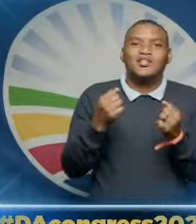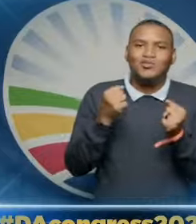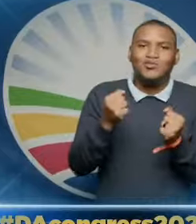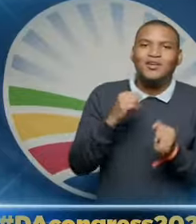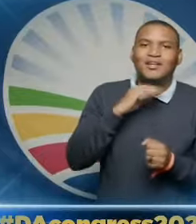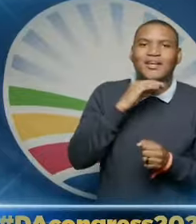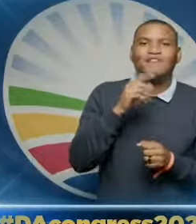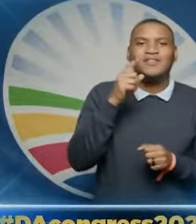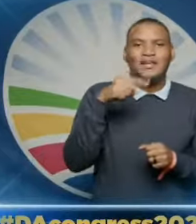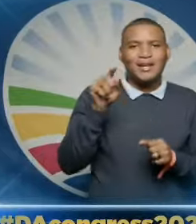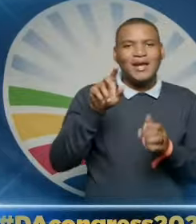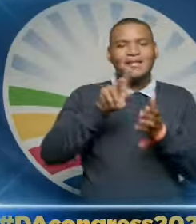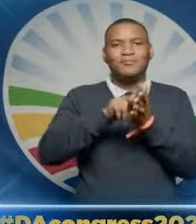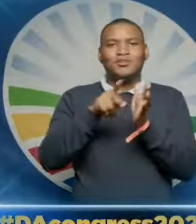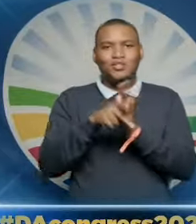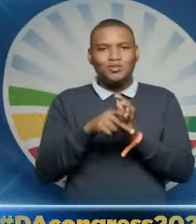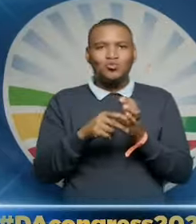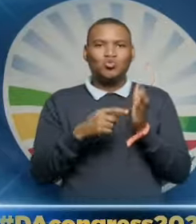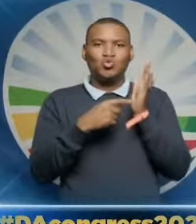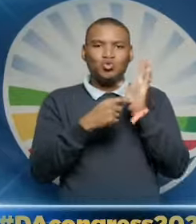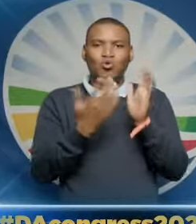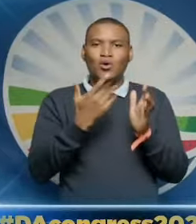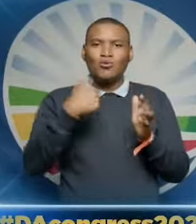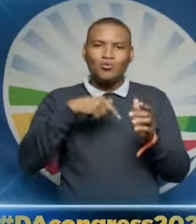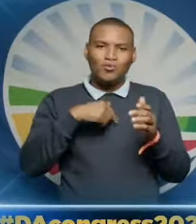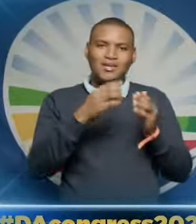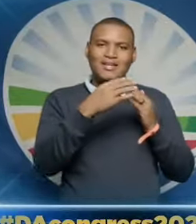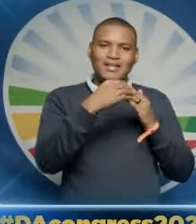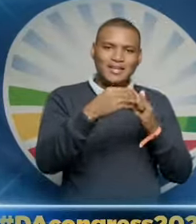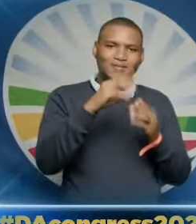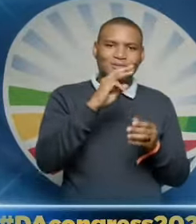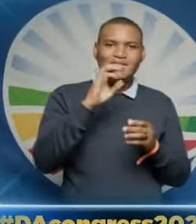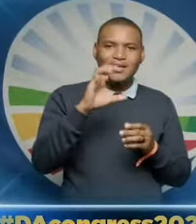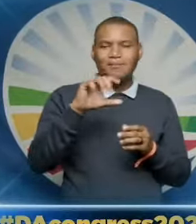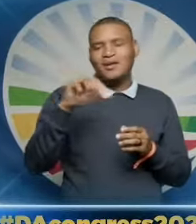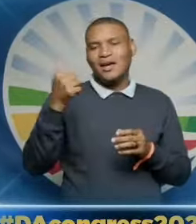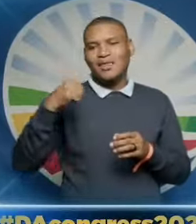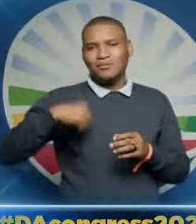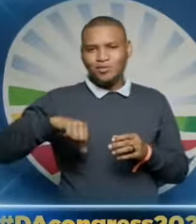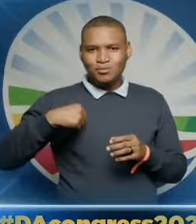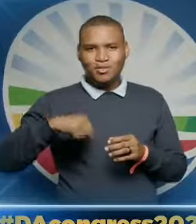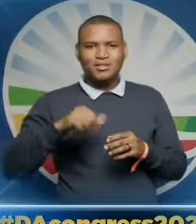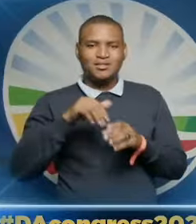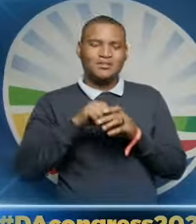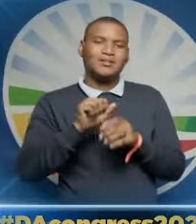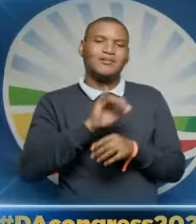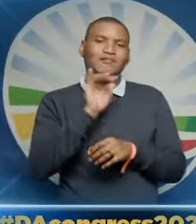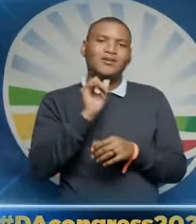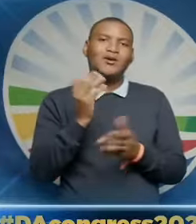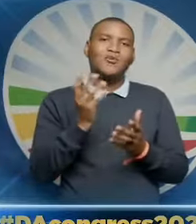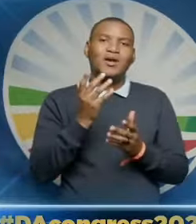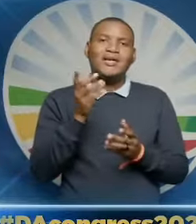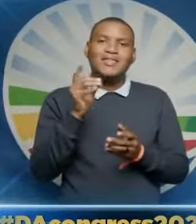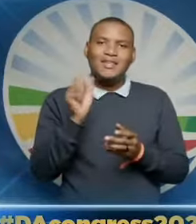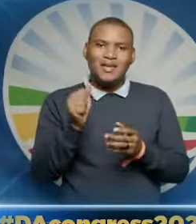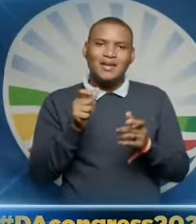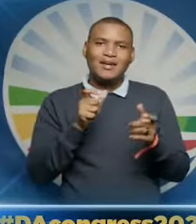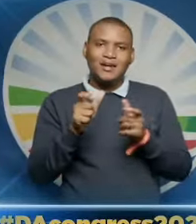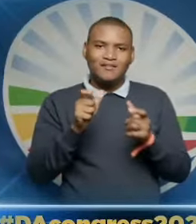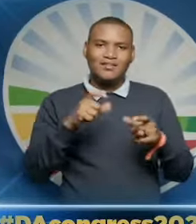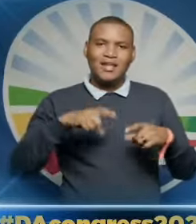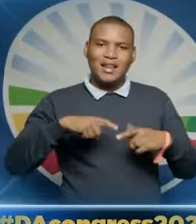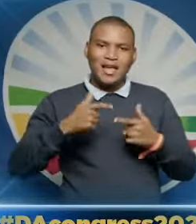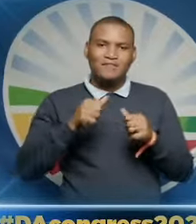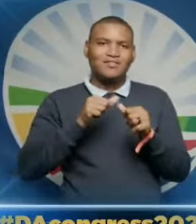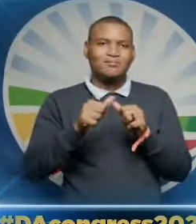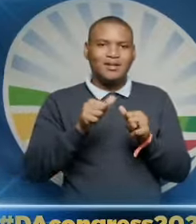right policies, and we've demonstrated where we govern in the Western Cape, in other municipalities around the country, that where the DA govern, life